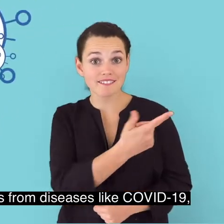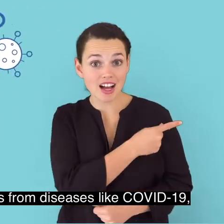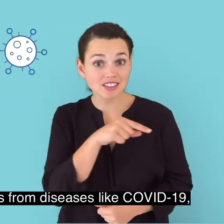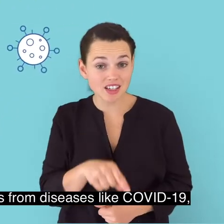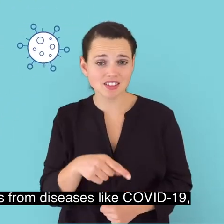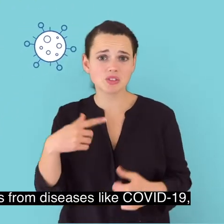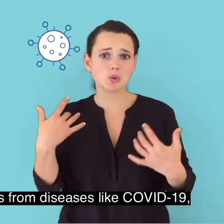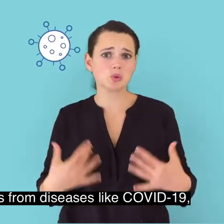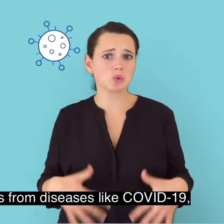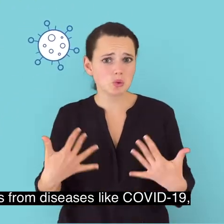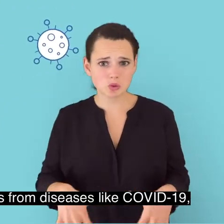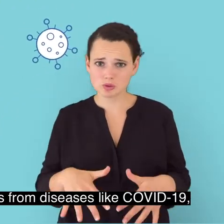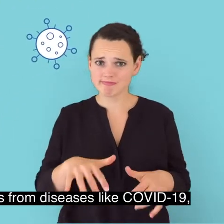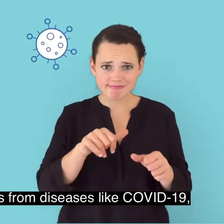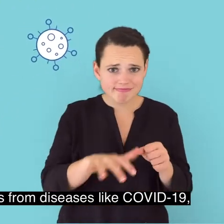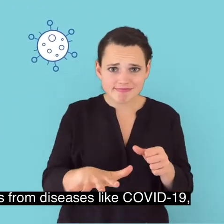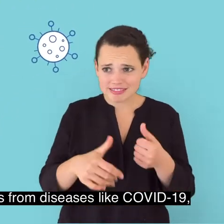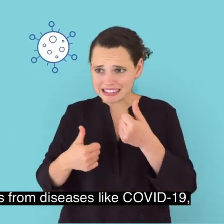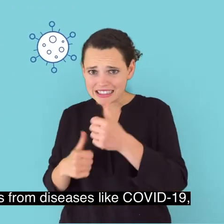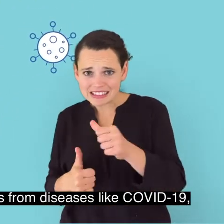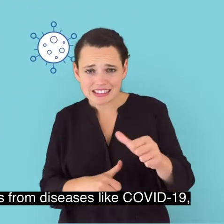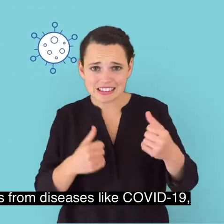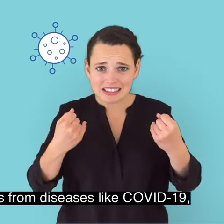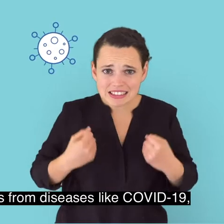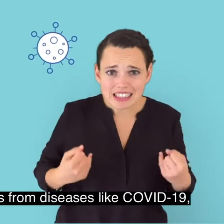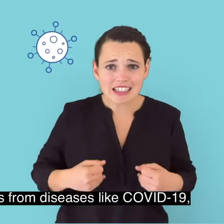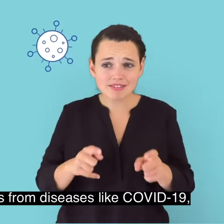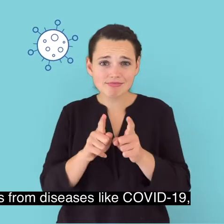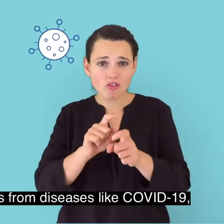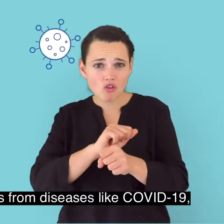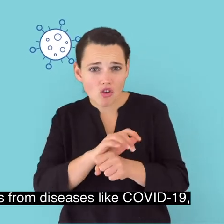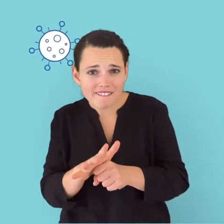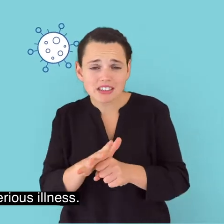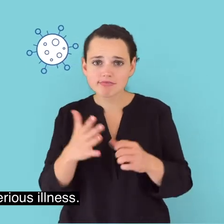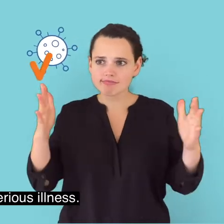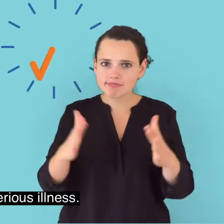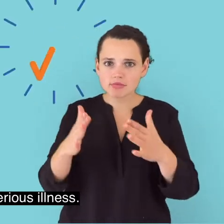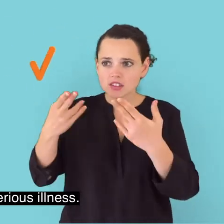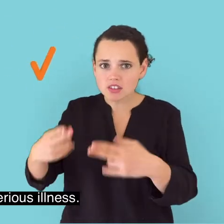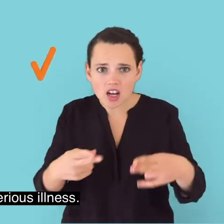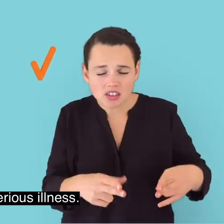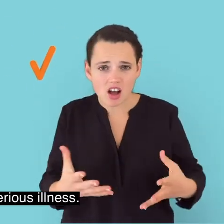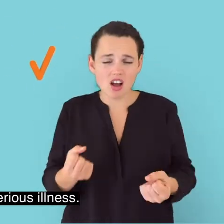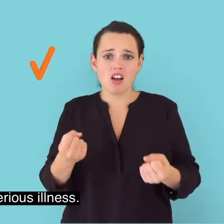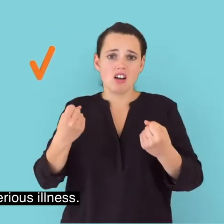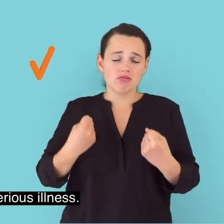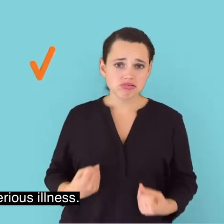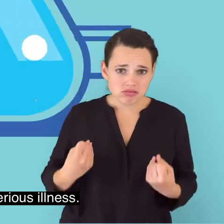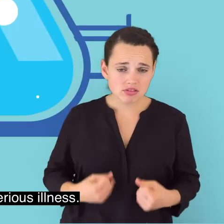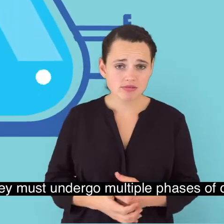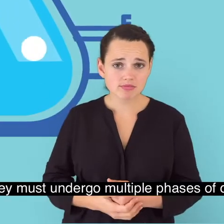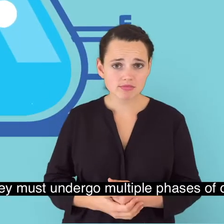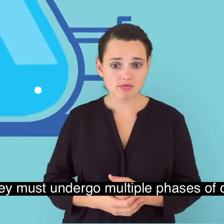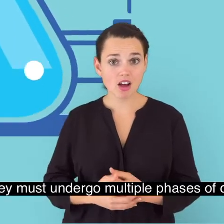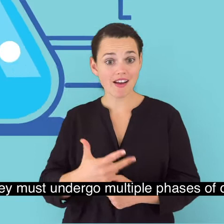Vaccines are an effective way to protect us from diseases like COVID-19, preventing death and serious illness.